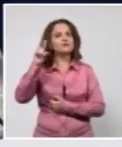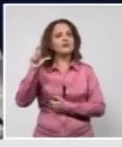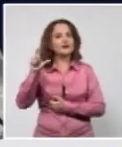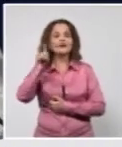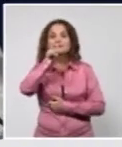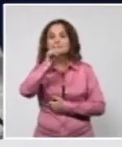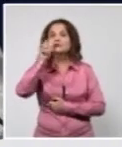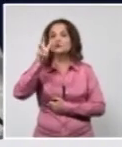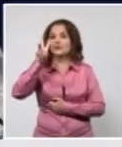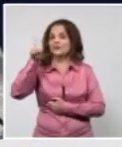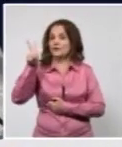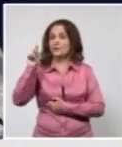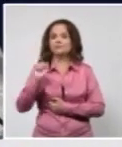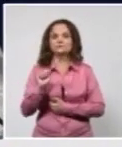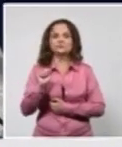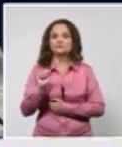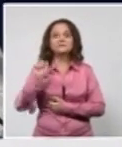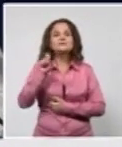Ciego de Ávila